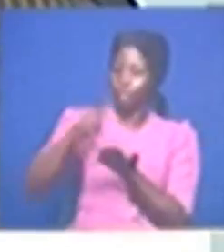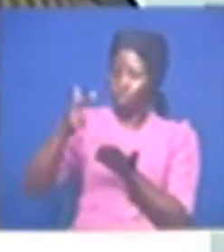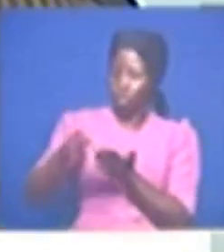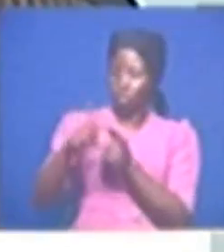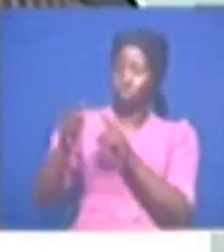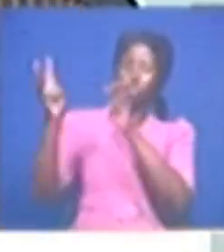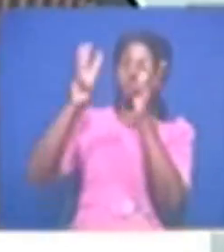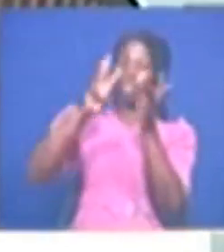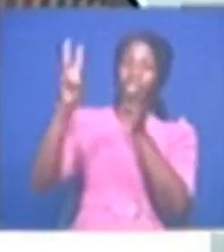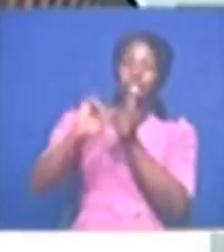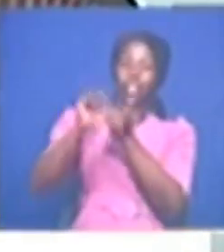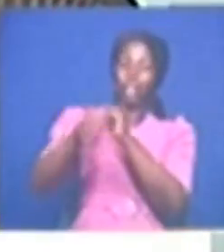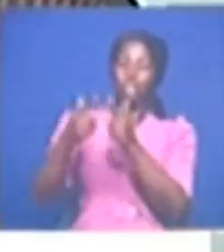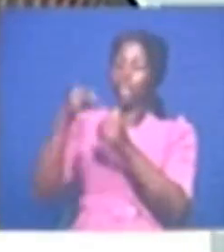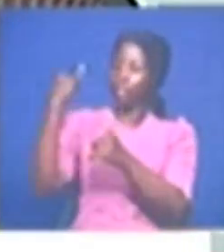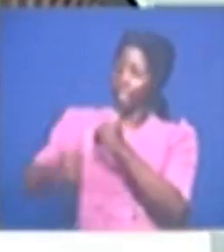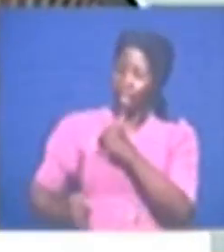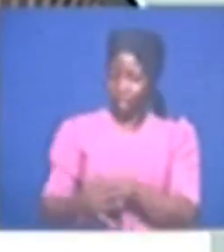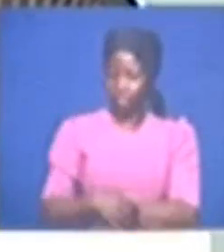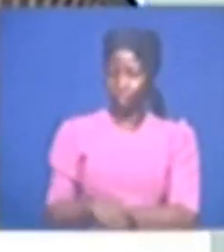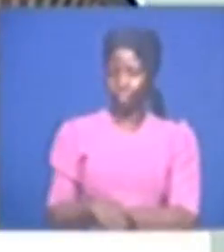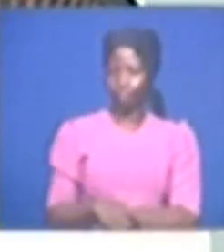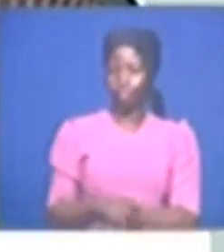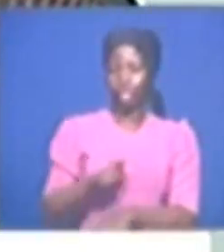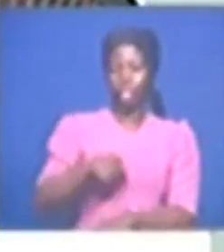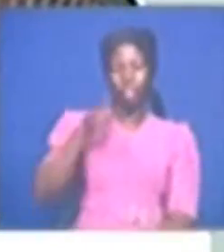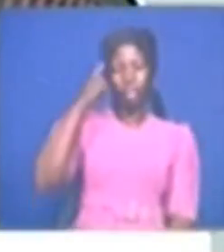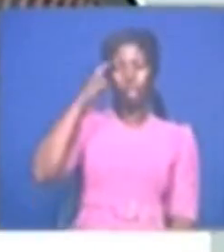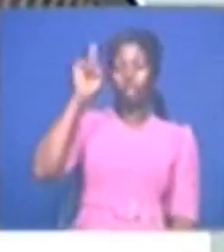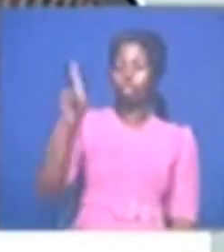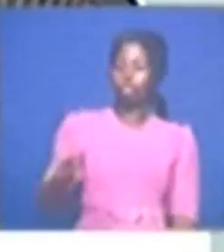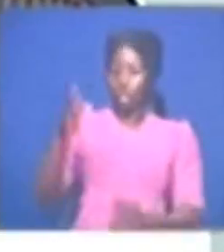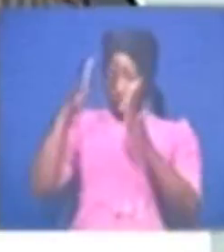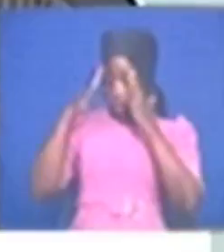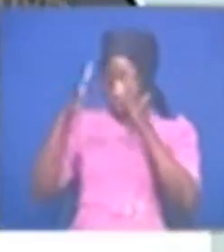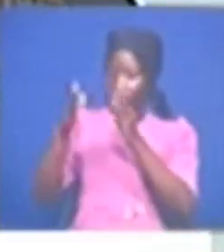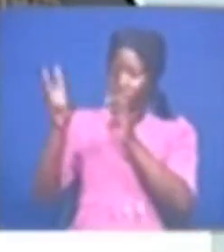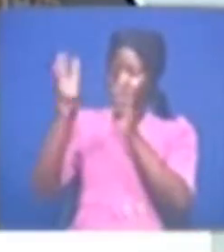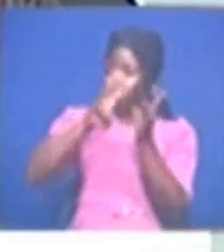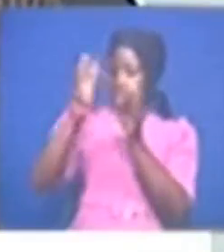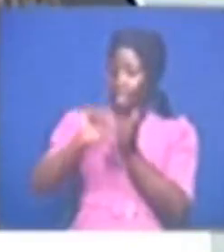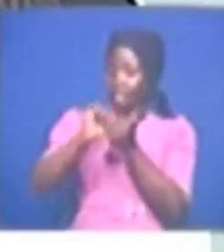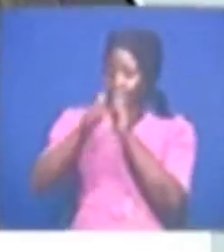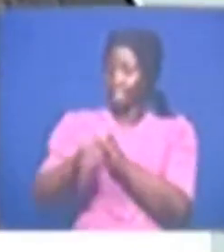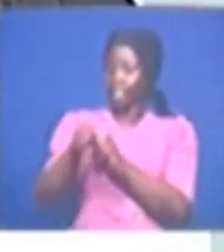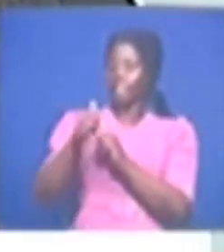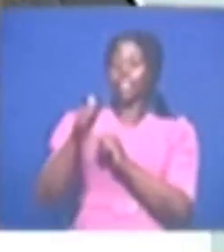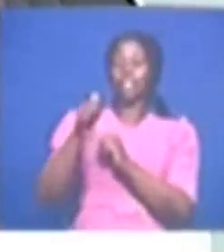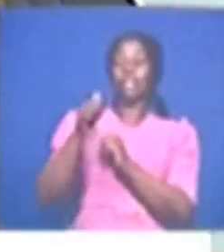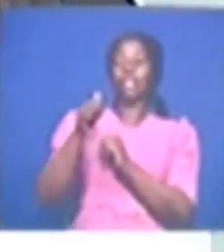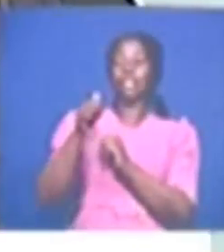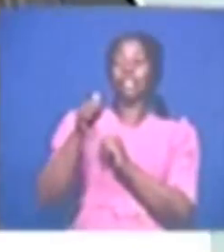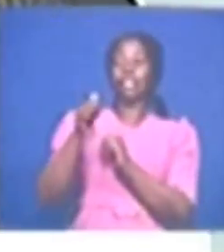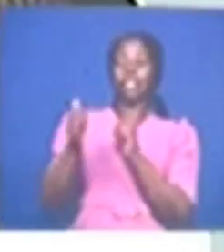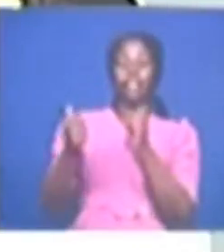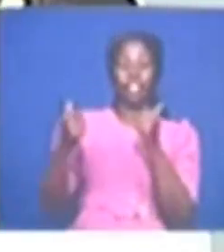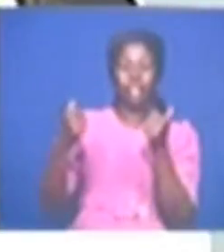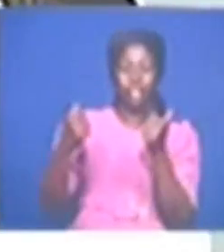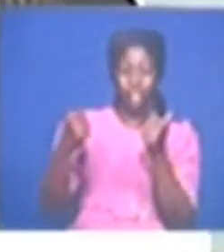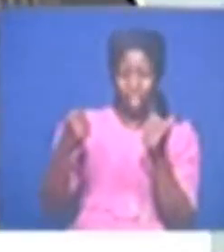change. But finally, I think we need to look at climate change and disaster risk reduction, what Red Cross does,